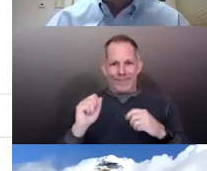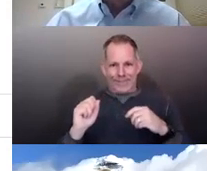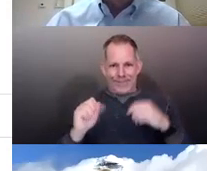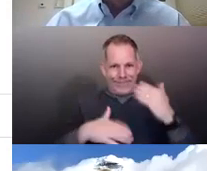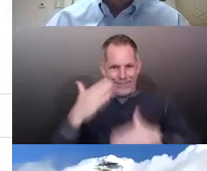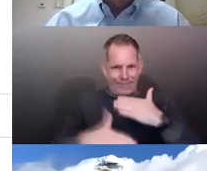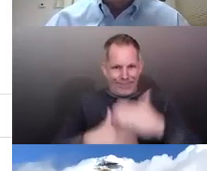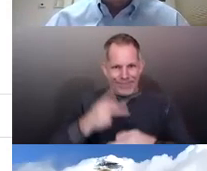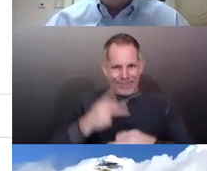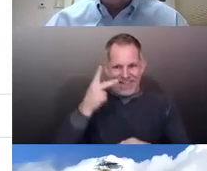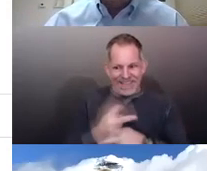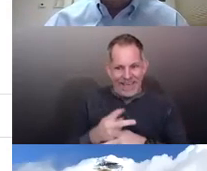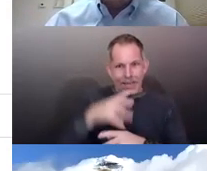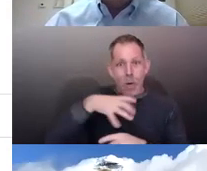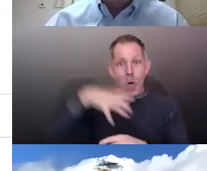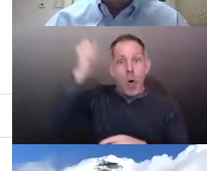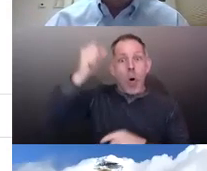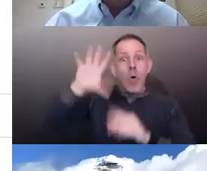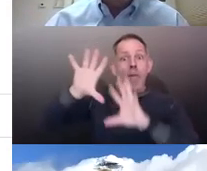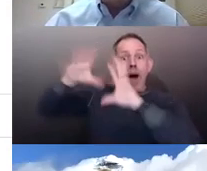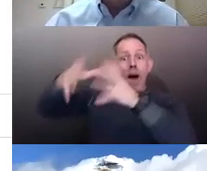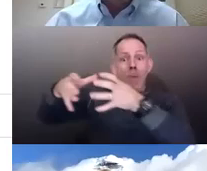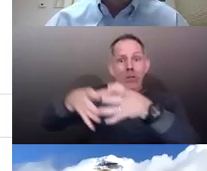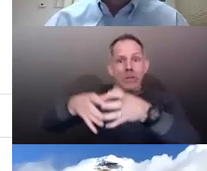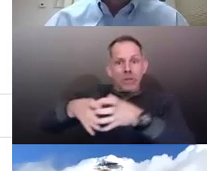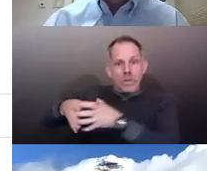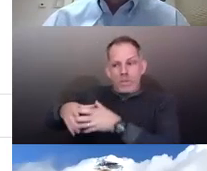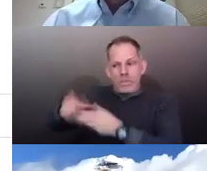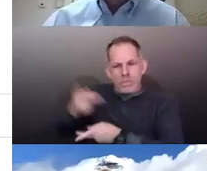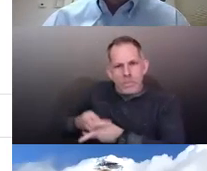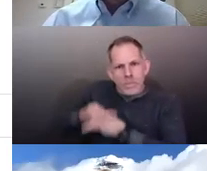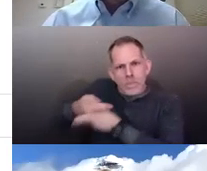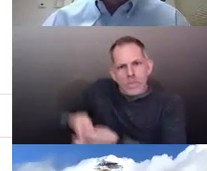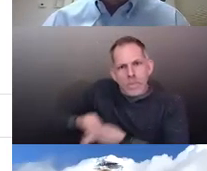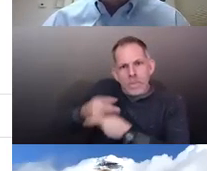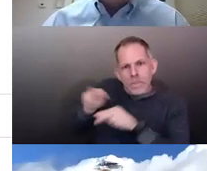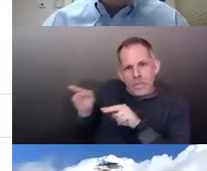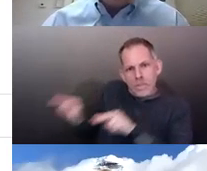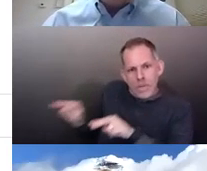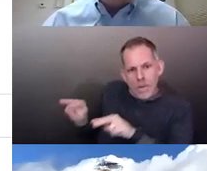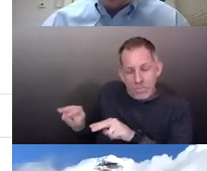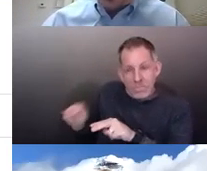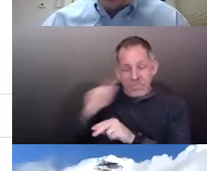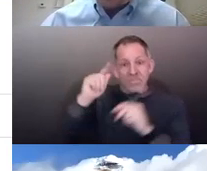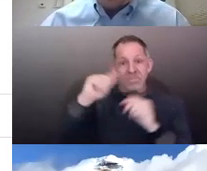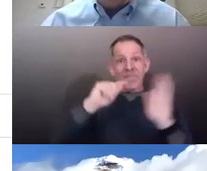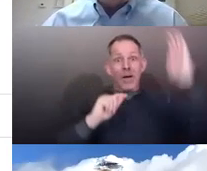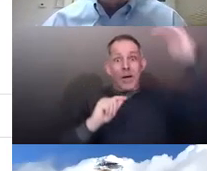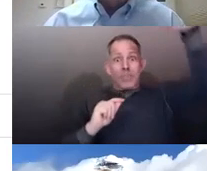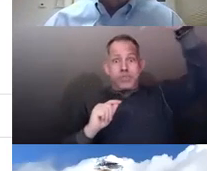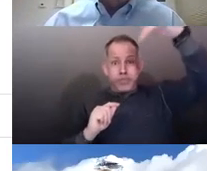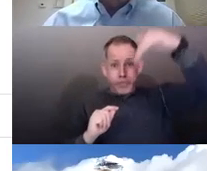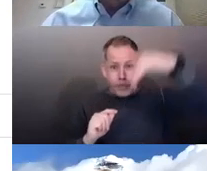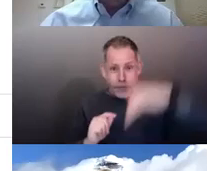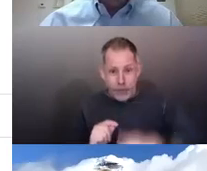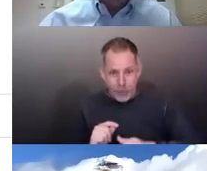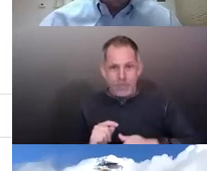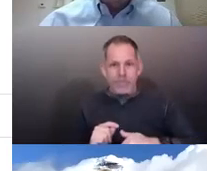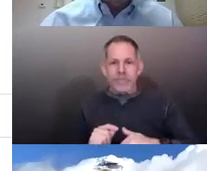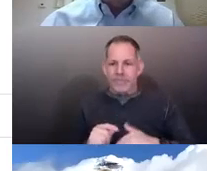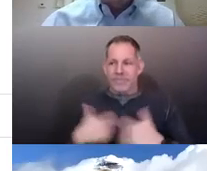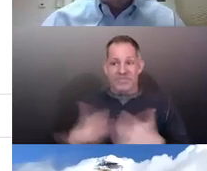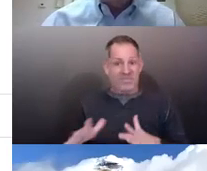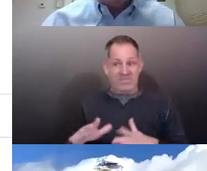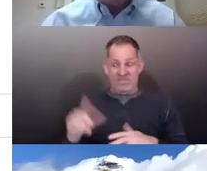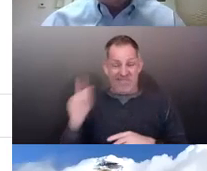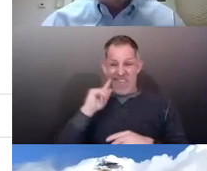their care in good shape, and you can see that came down. And that's really been a success, I think. But